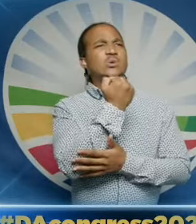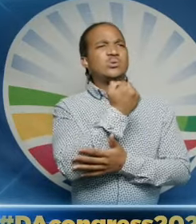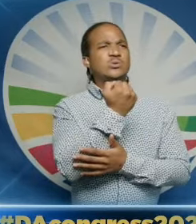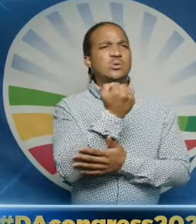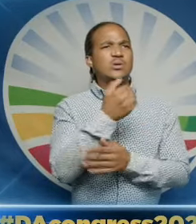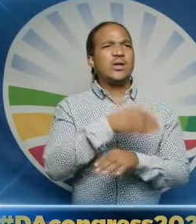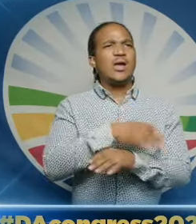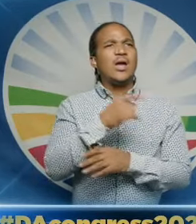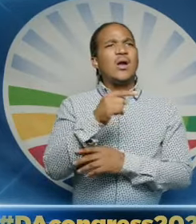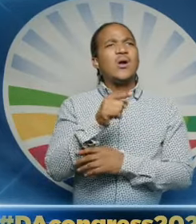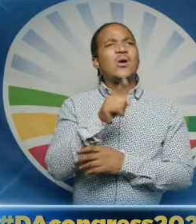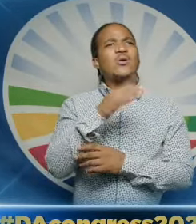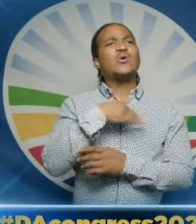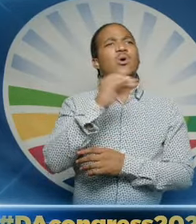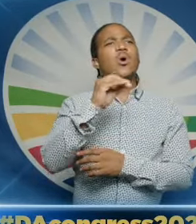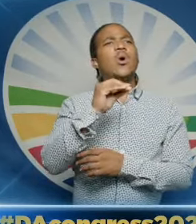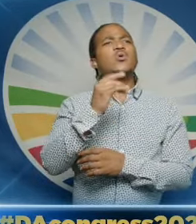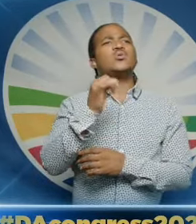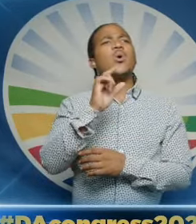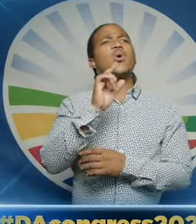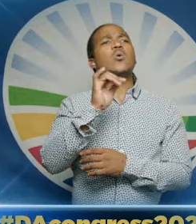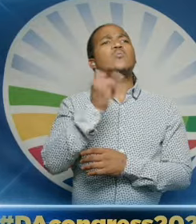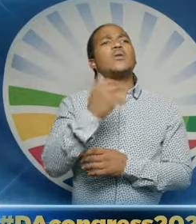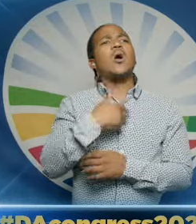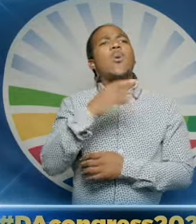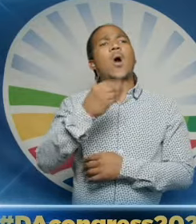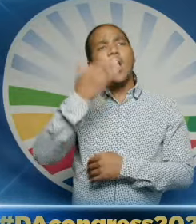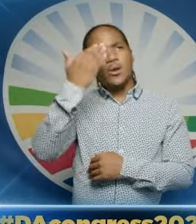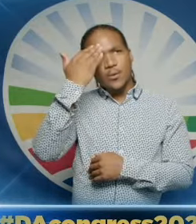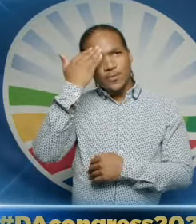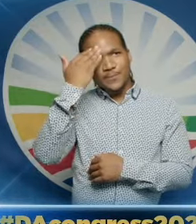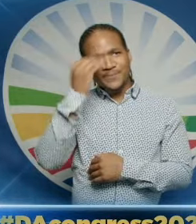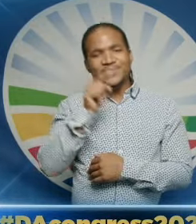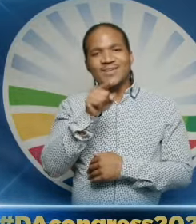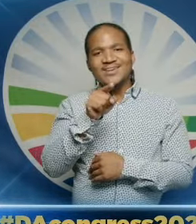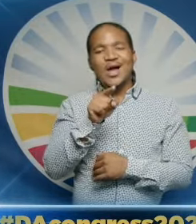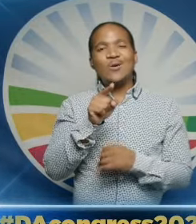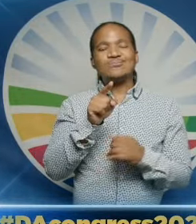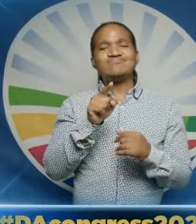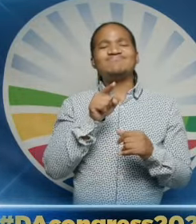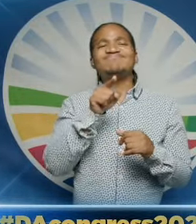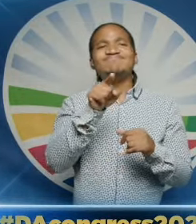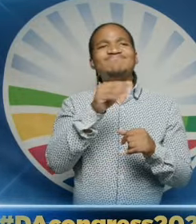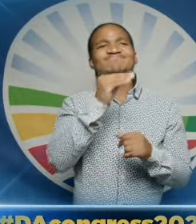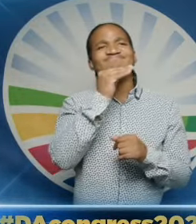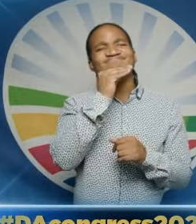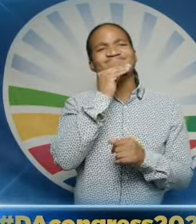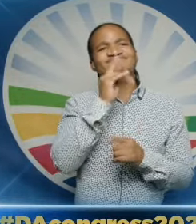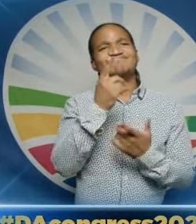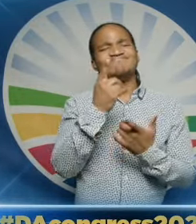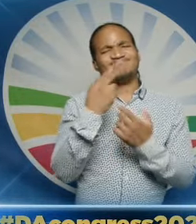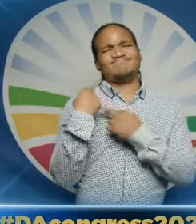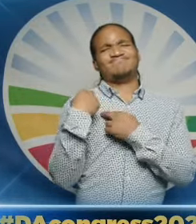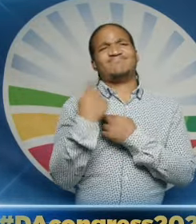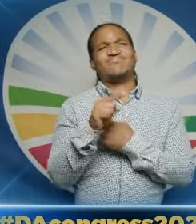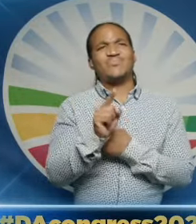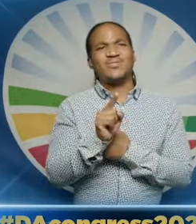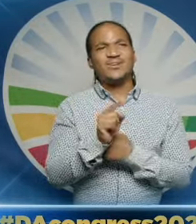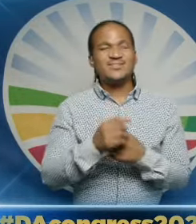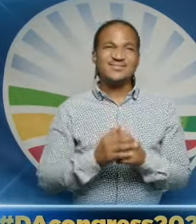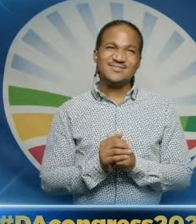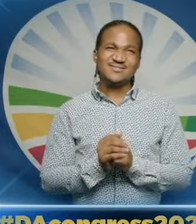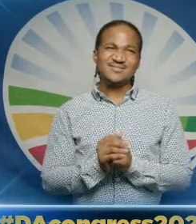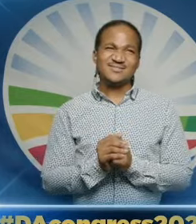if I can jump in here. Please go. So what is the coin toss meant to do, Greg? Well, again, it's an illustration of